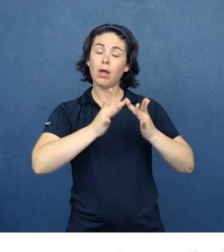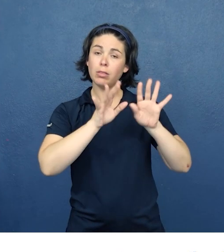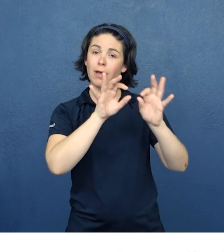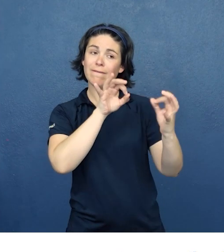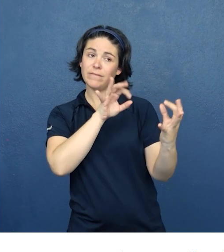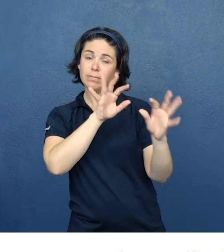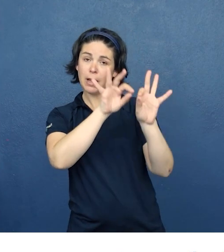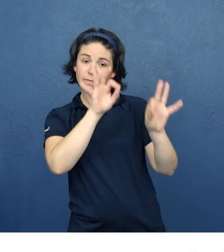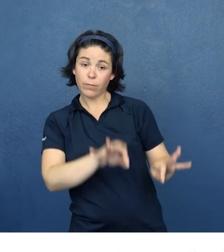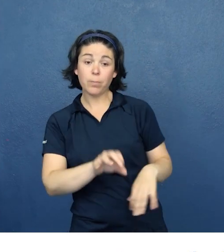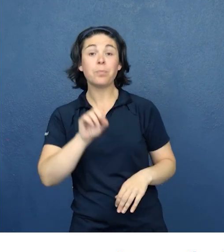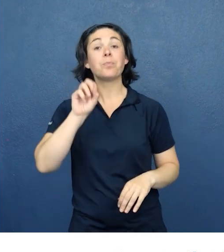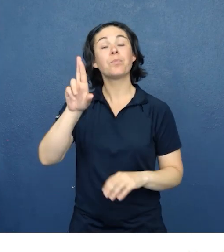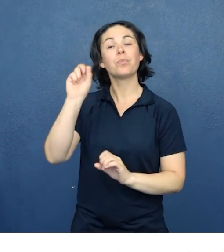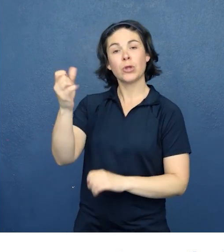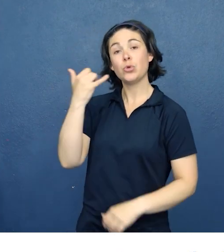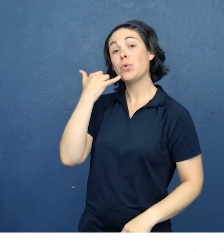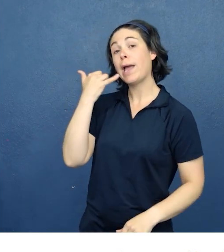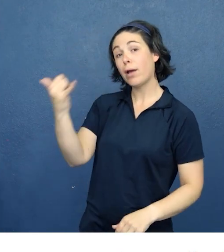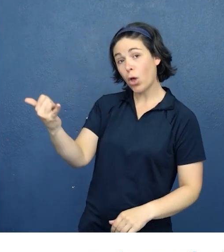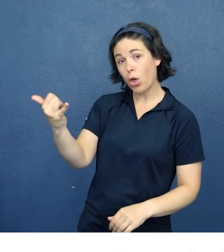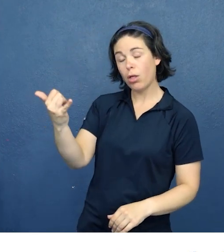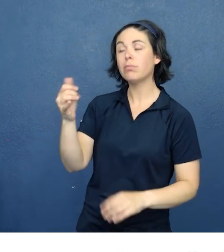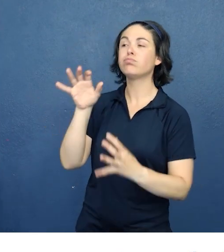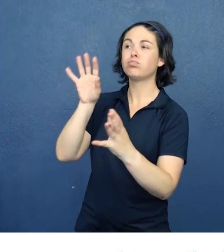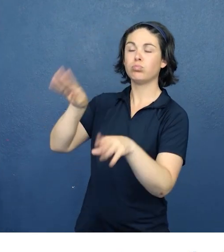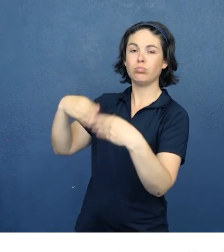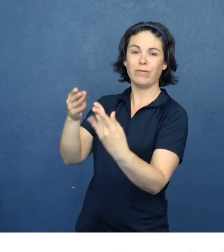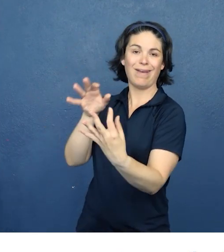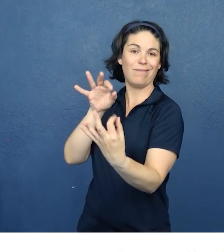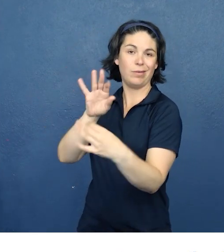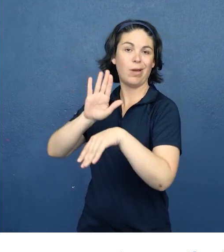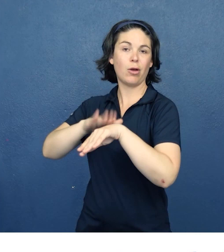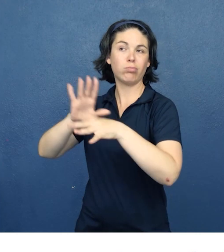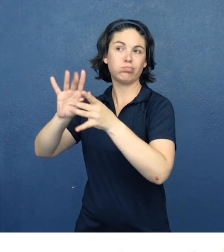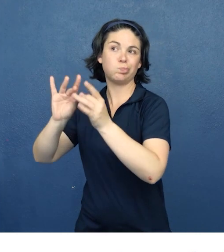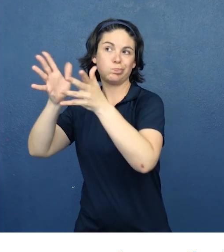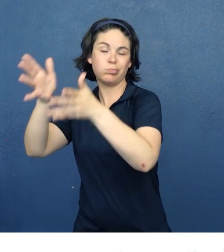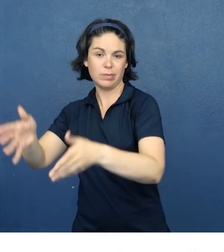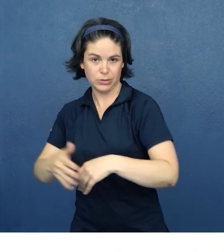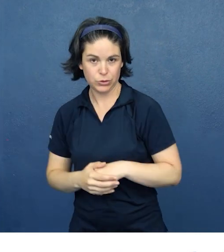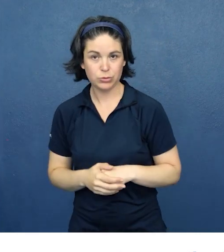plan, or to use the MHSA Plan Feedback telephone line